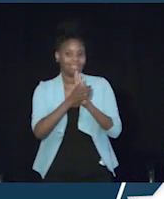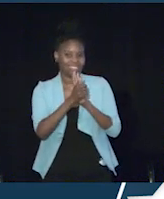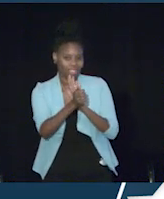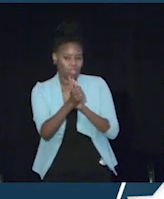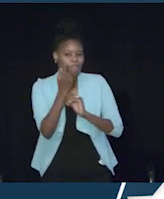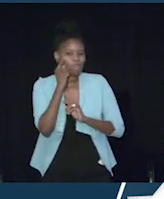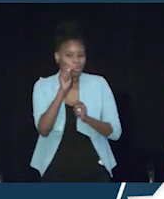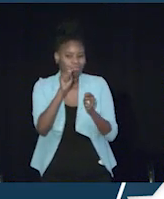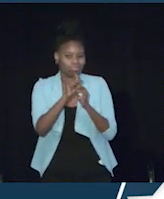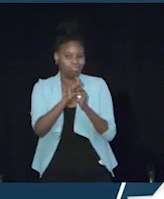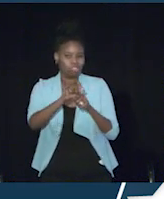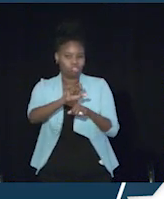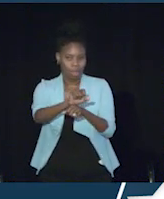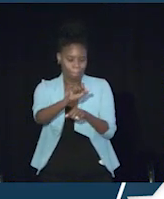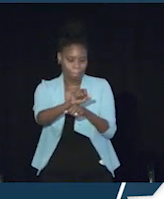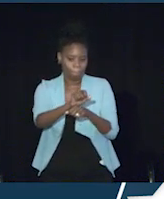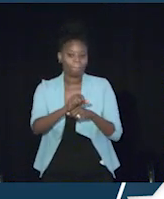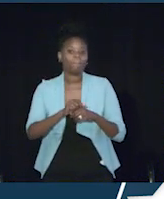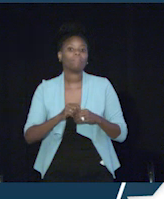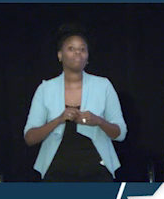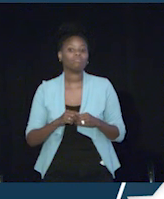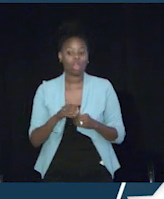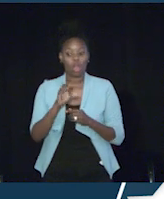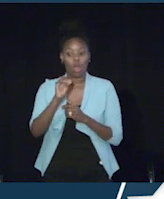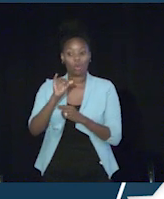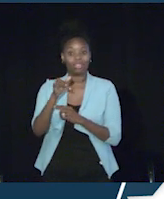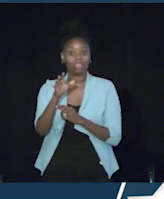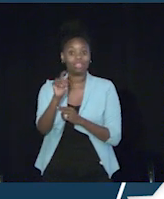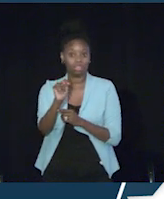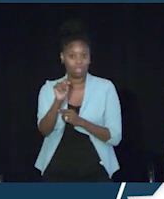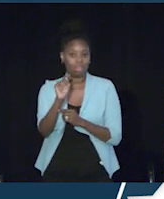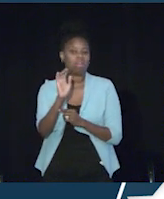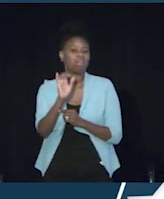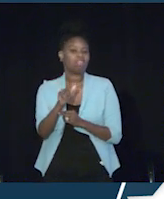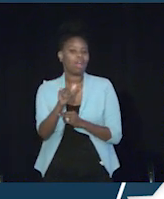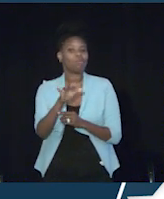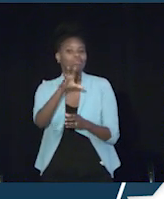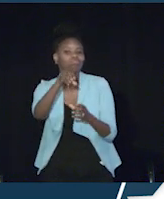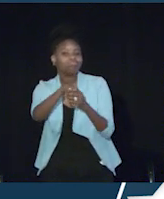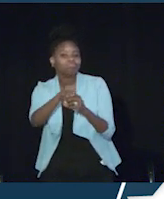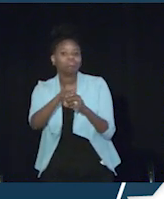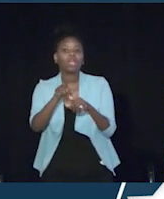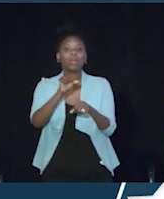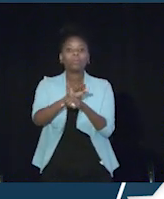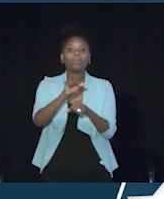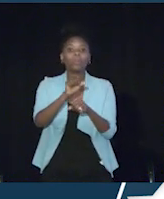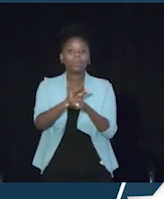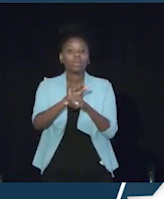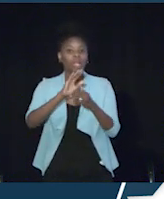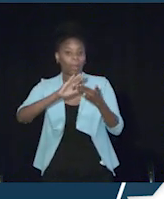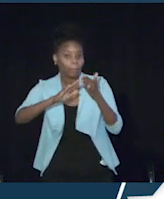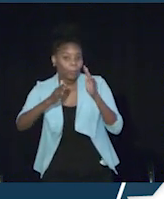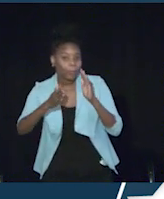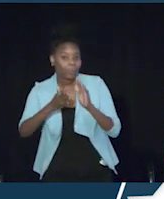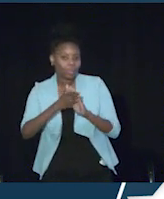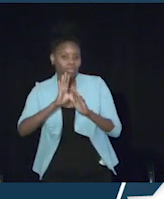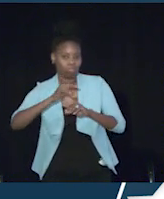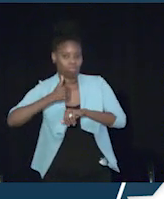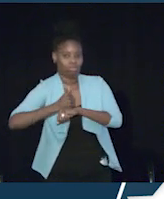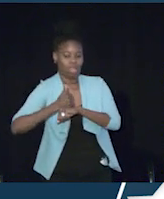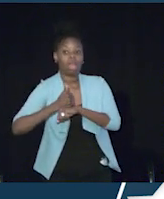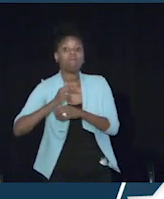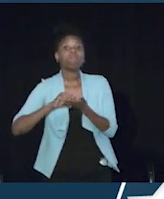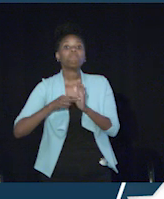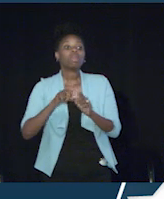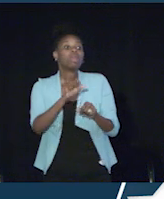job. OJTs occur in integrative, community-based employment settings where most of the employees